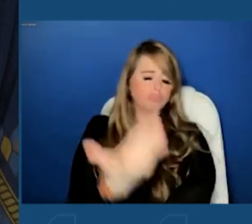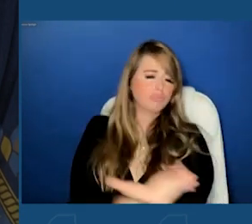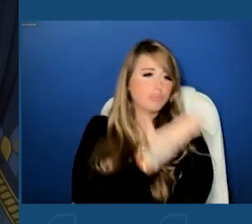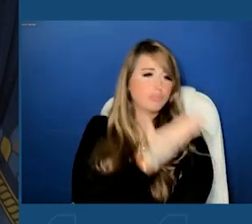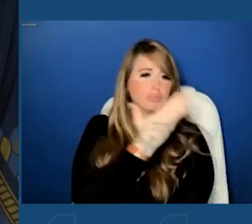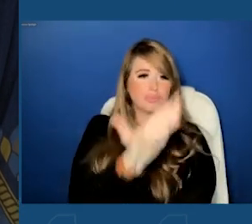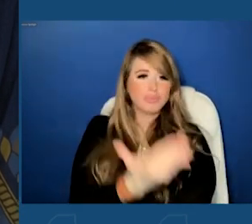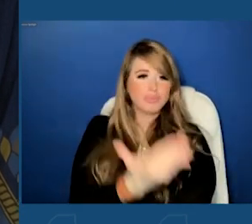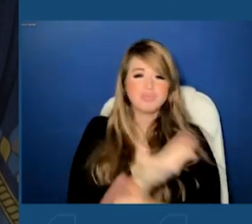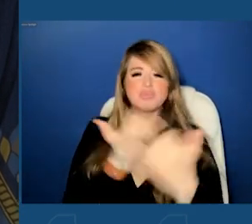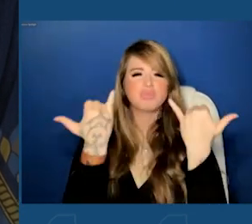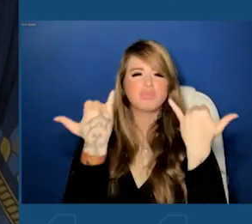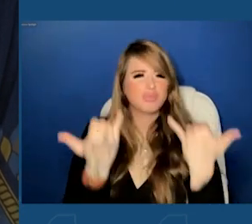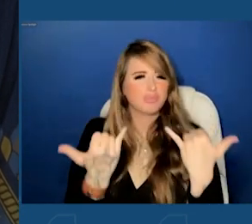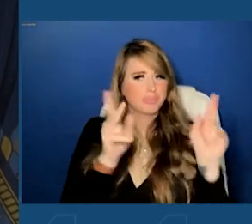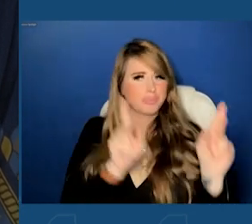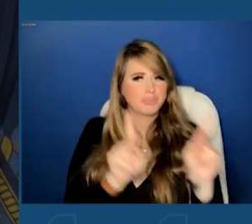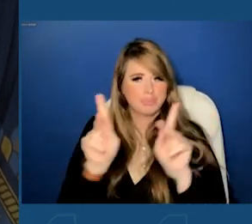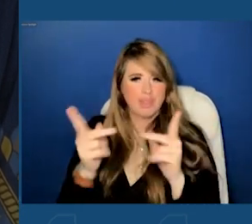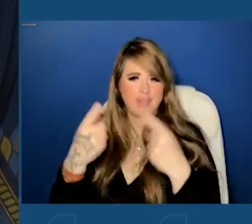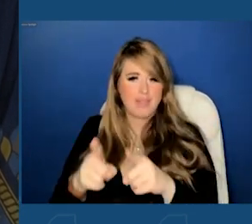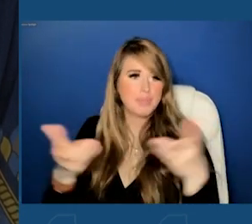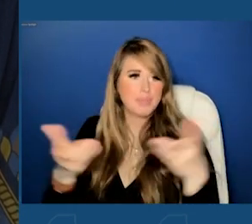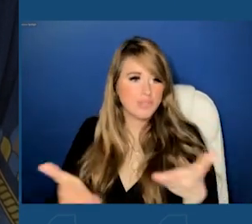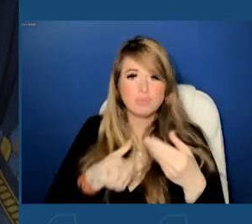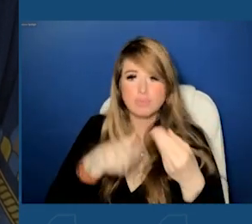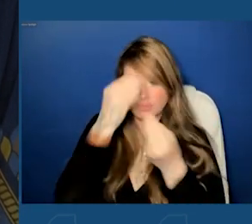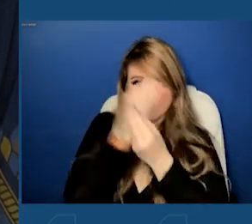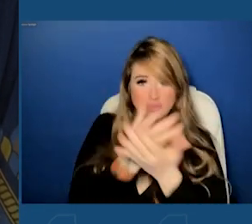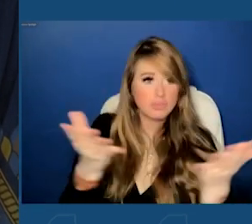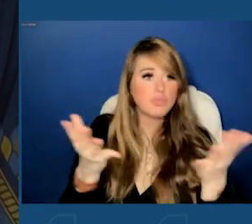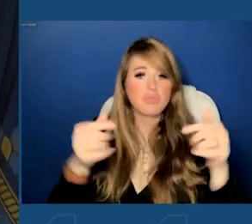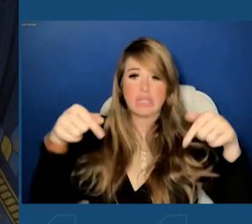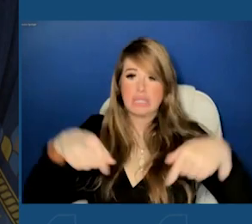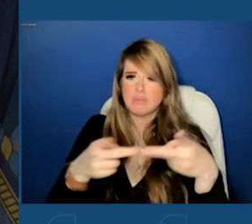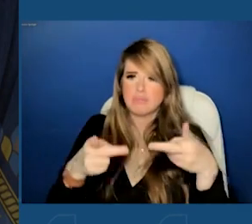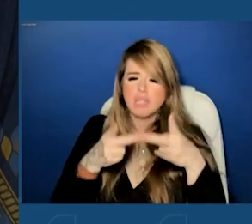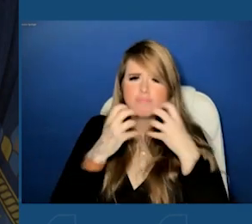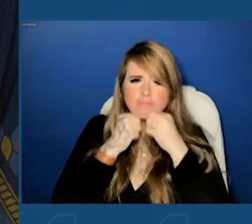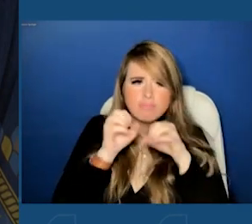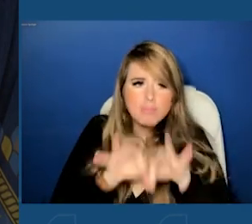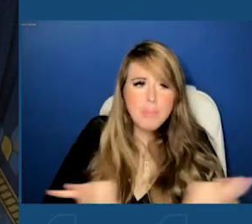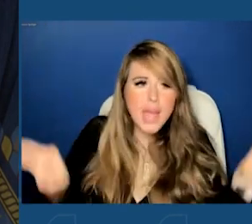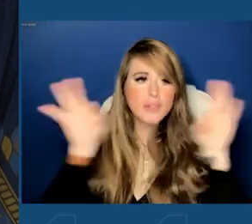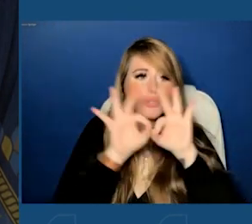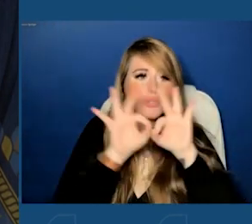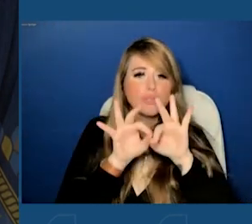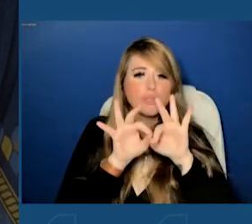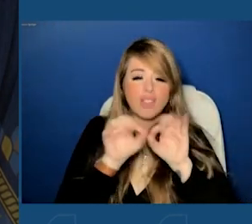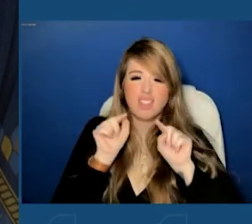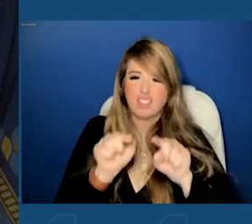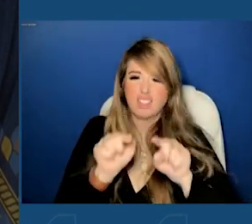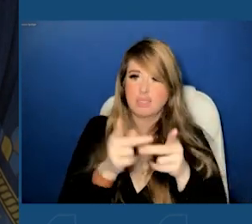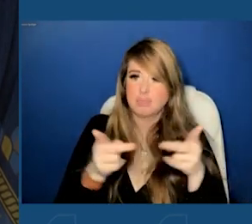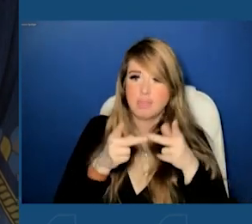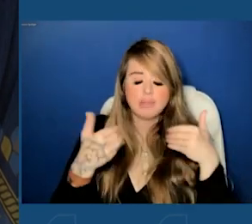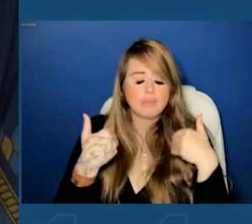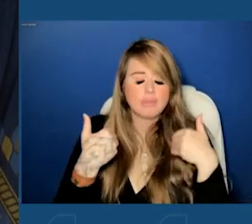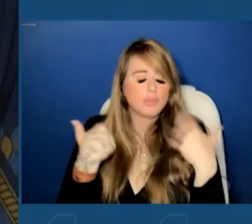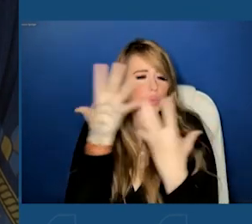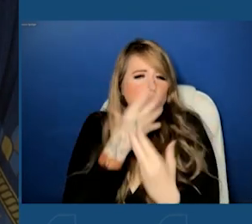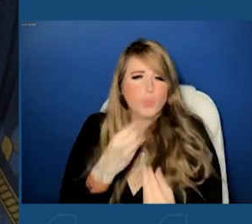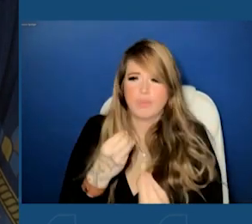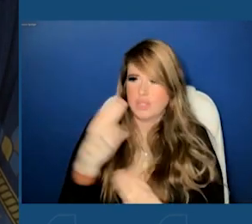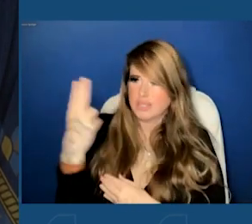know that this is a place that matters. It has a glorious past, has a phenomenal